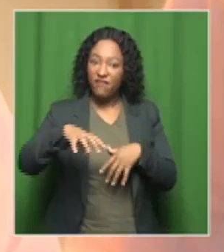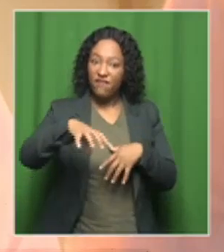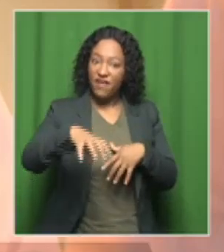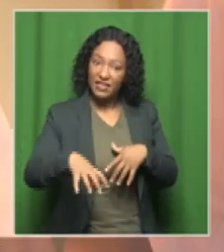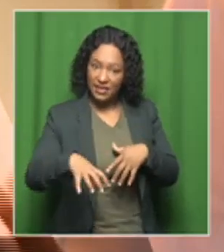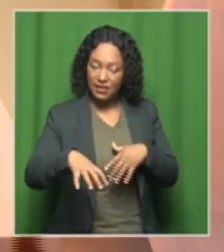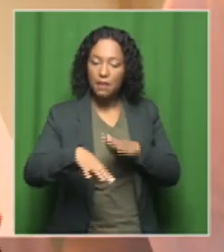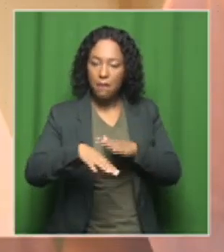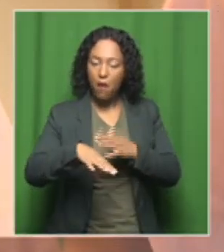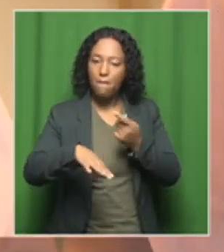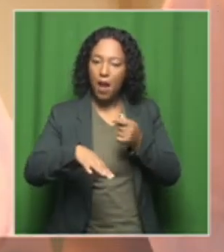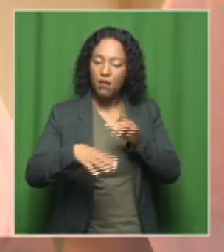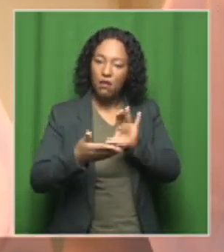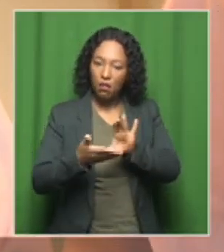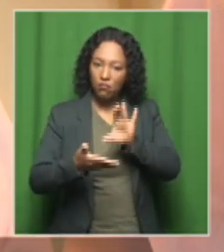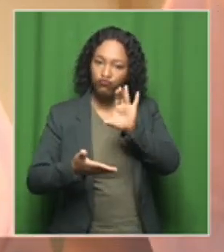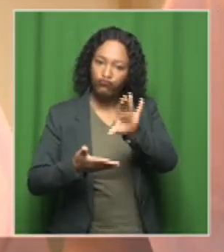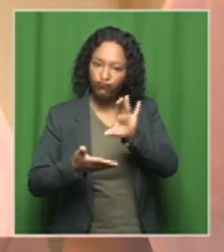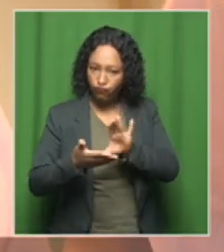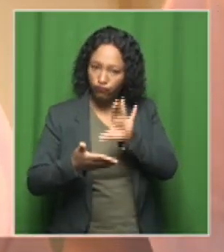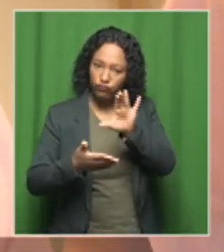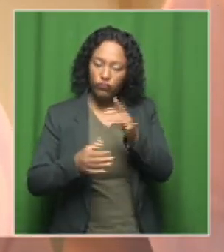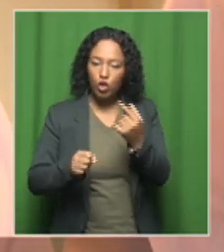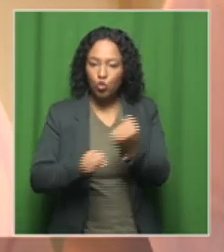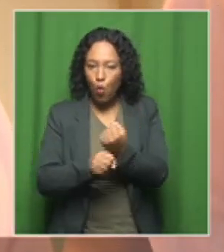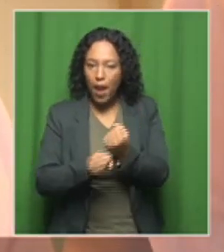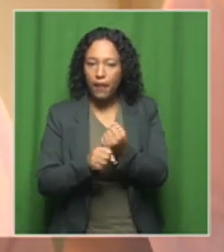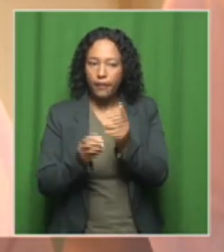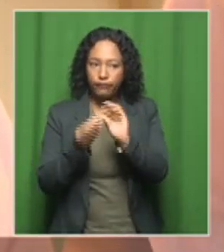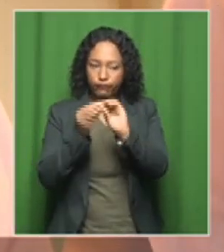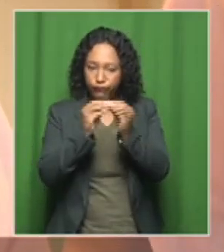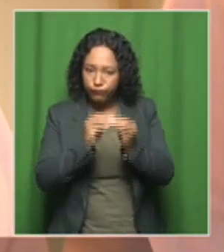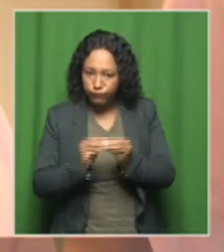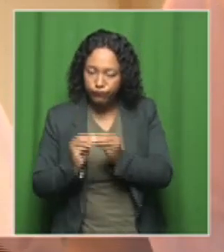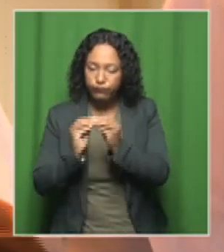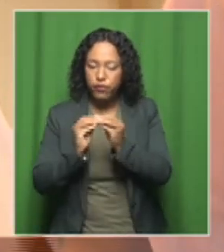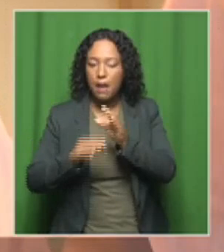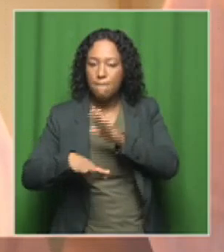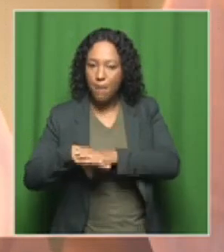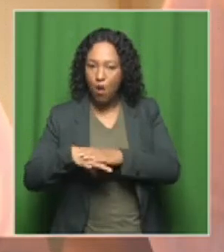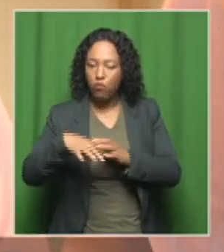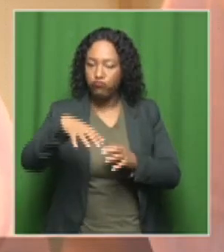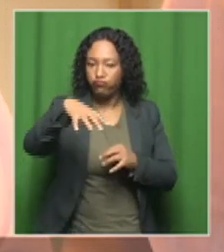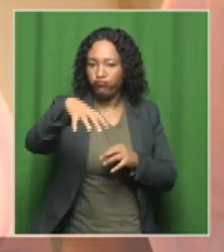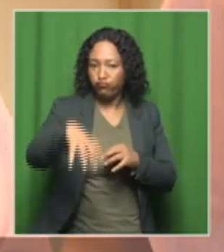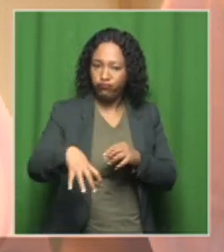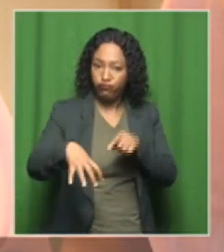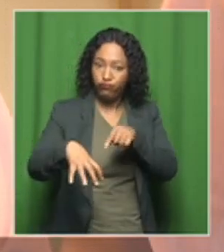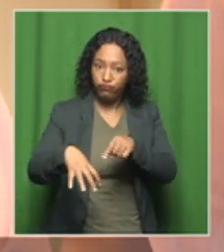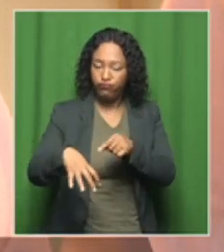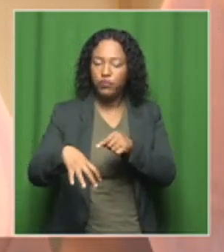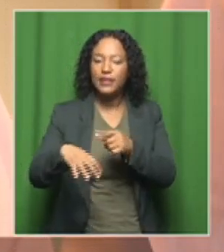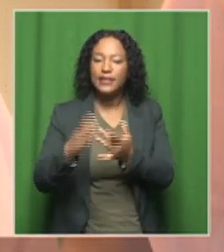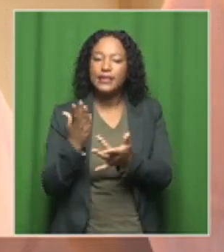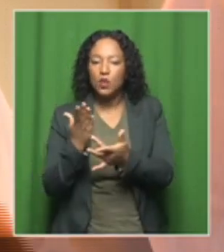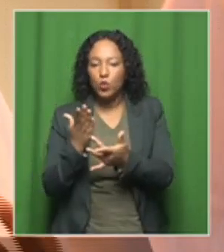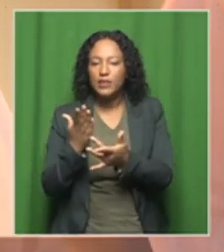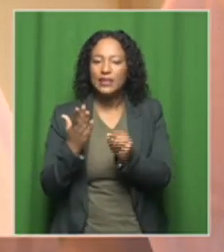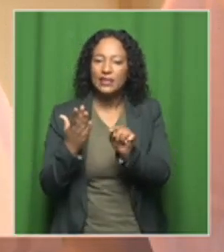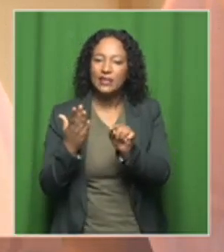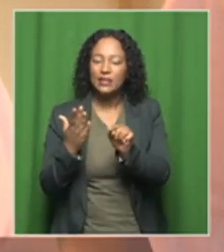next generation of reactor. We are going to have a multi-purpose reactor, and this is going to help us to find ways